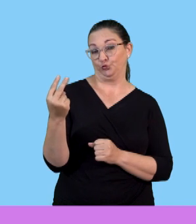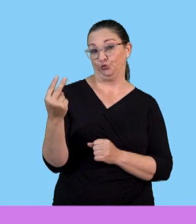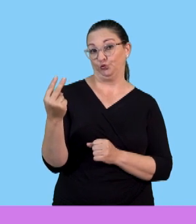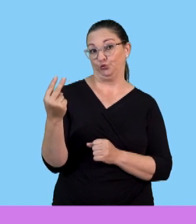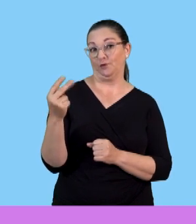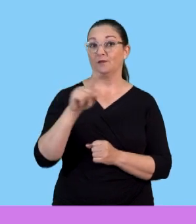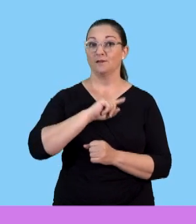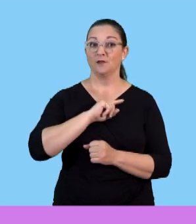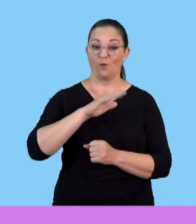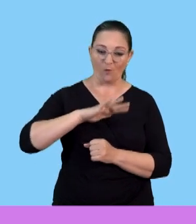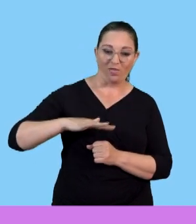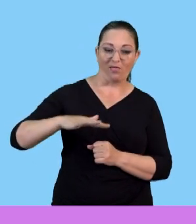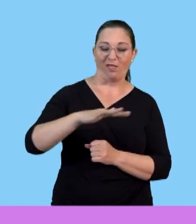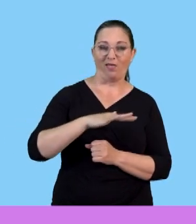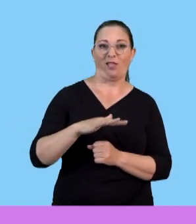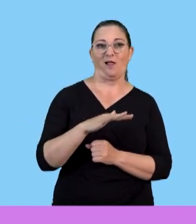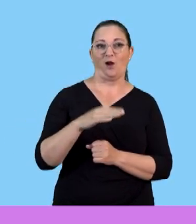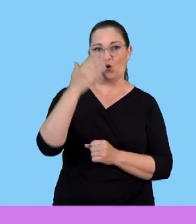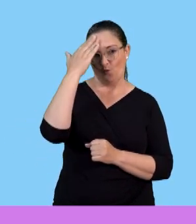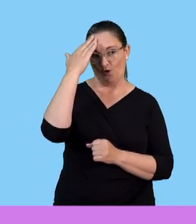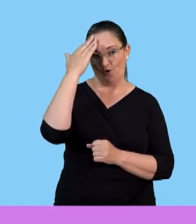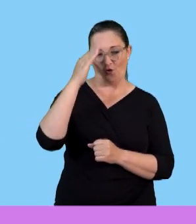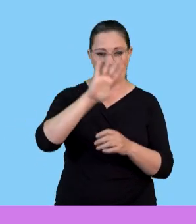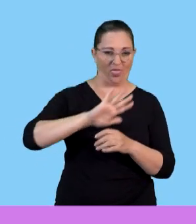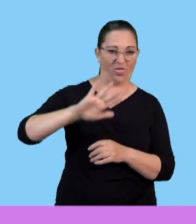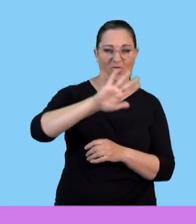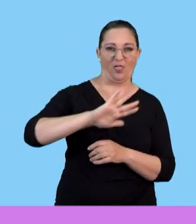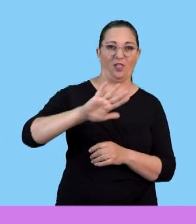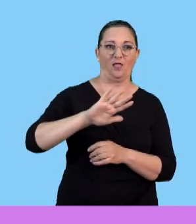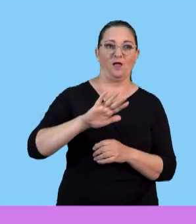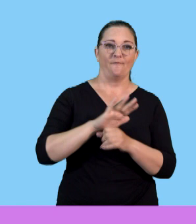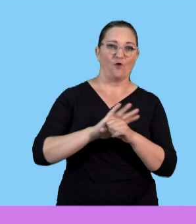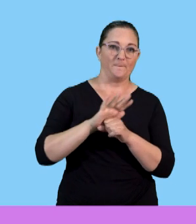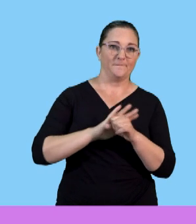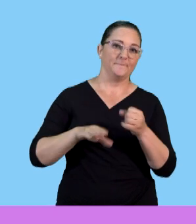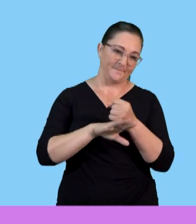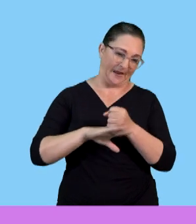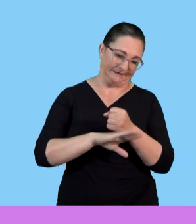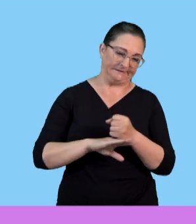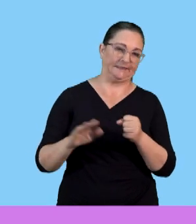give us the area covered. There we covered the area of the base.